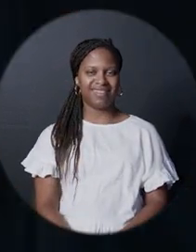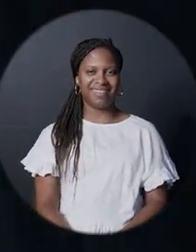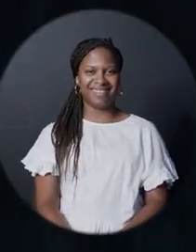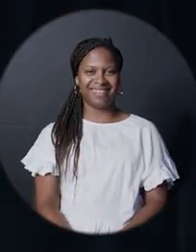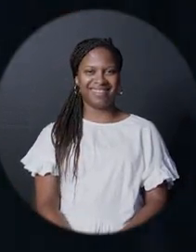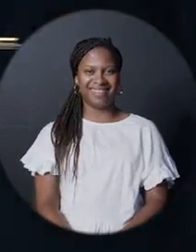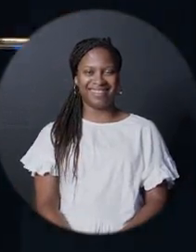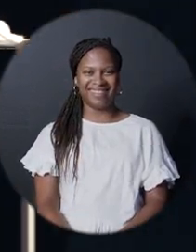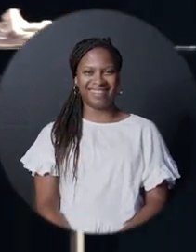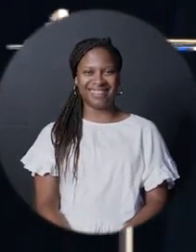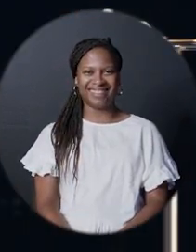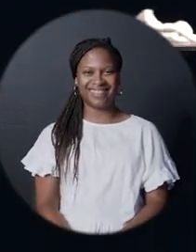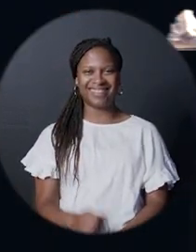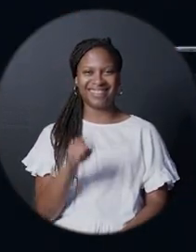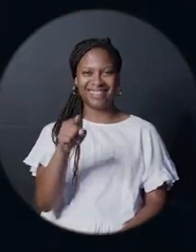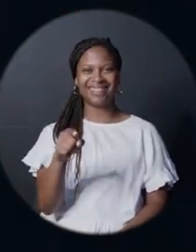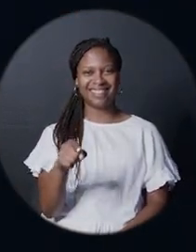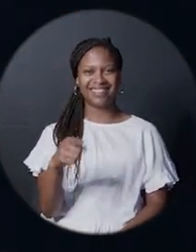smart.